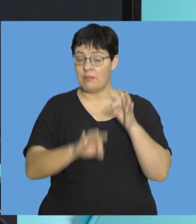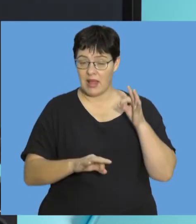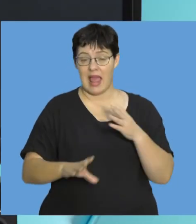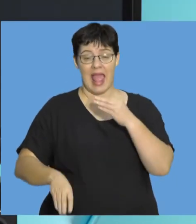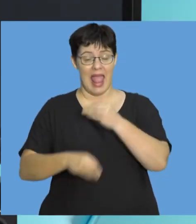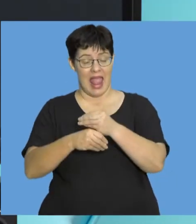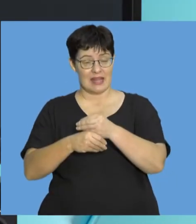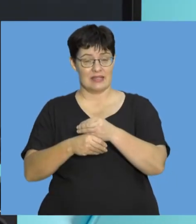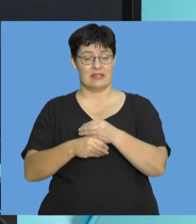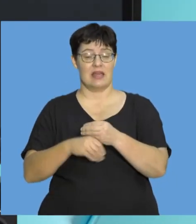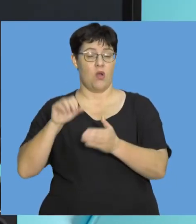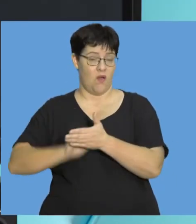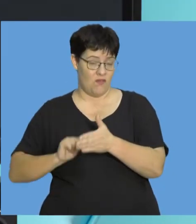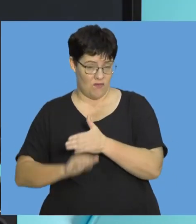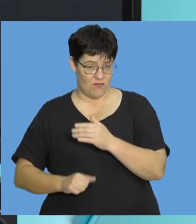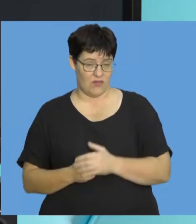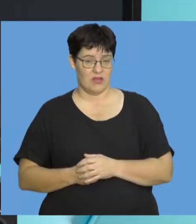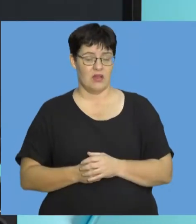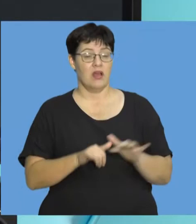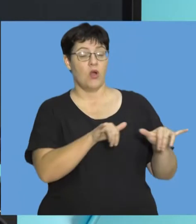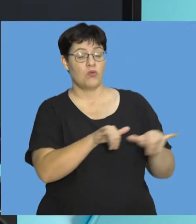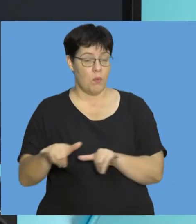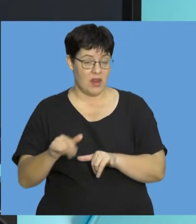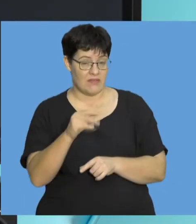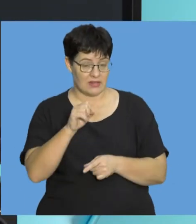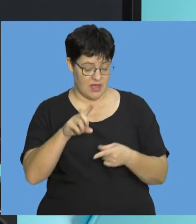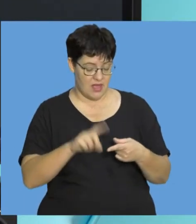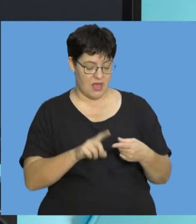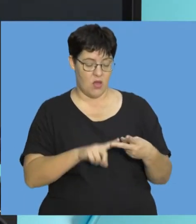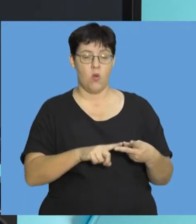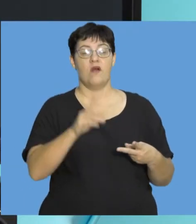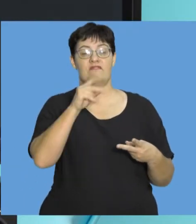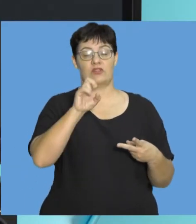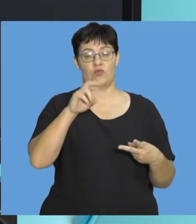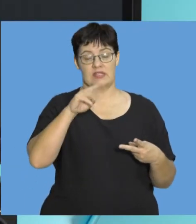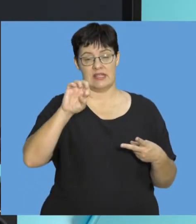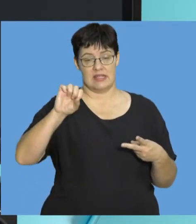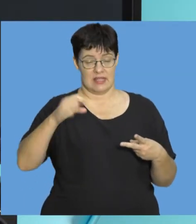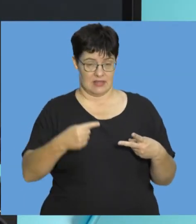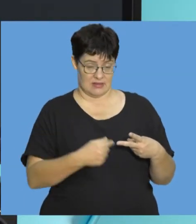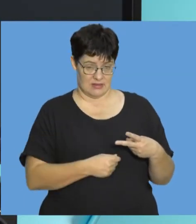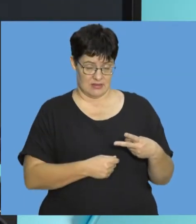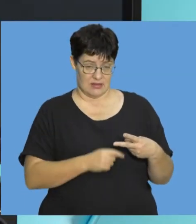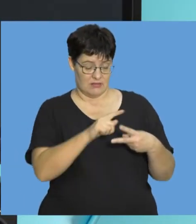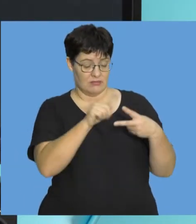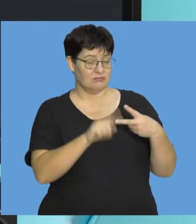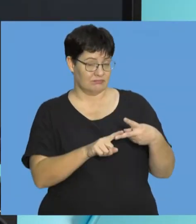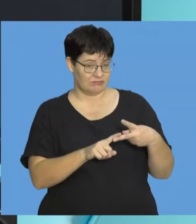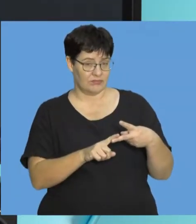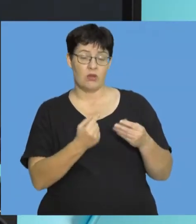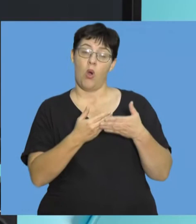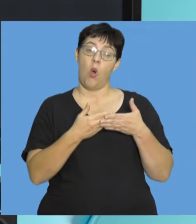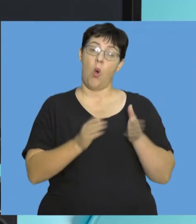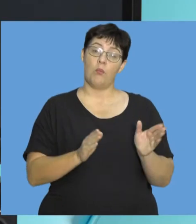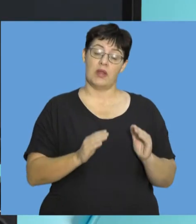simplifying addition and subtraction, one common factor, or factorization. Remember, guys, factorization is not